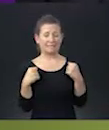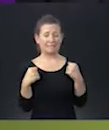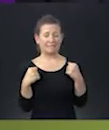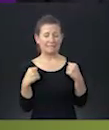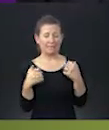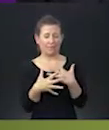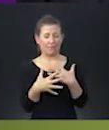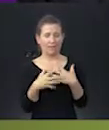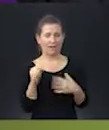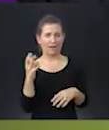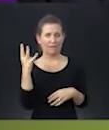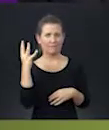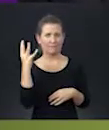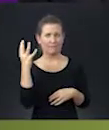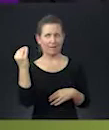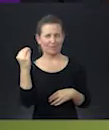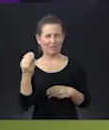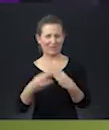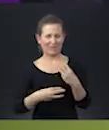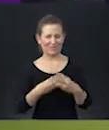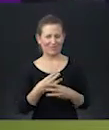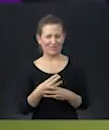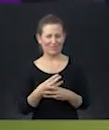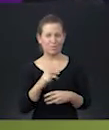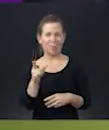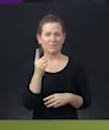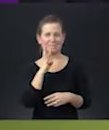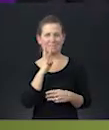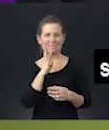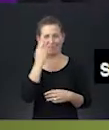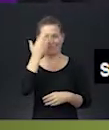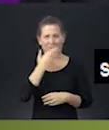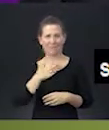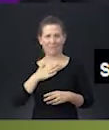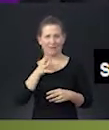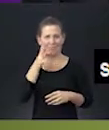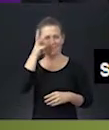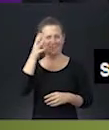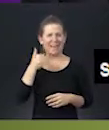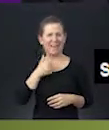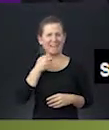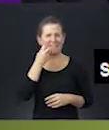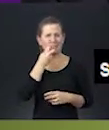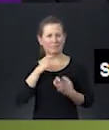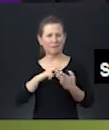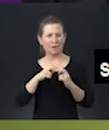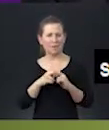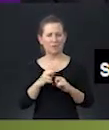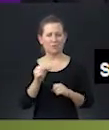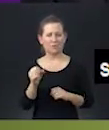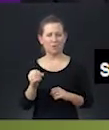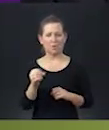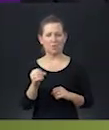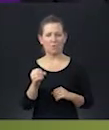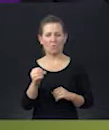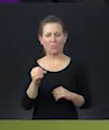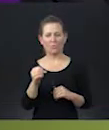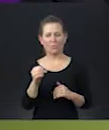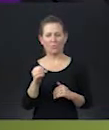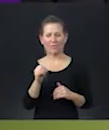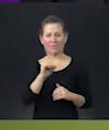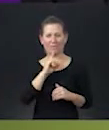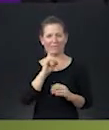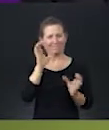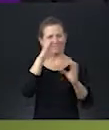I would only speak to my parents, and you know, I had a severe speech impediment. So it's ironic to think how I went from, you know,